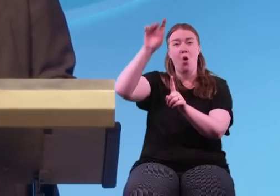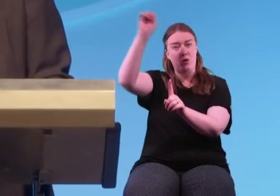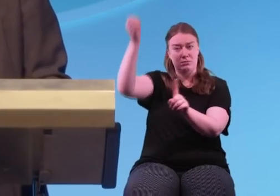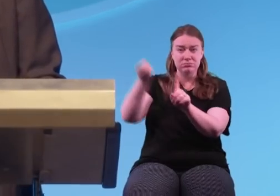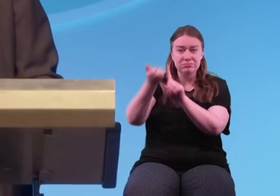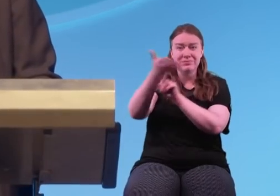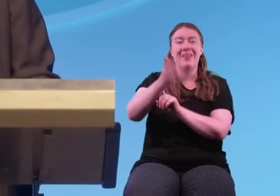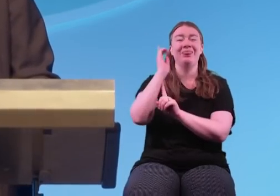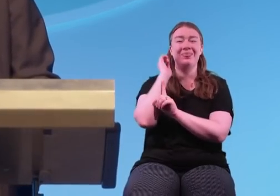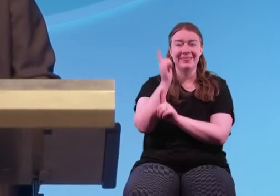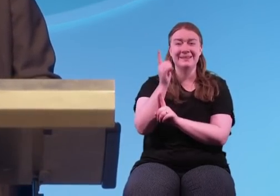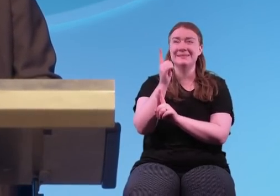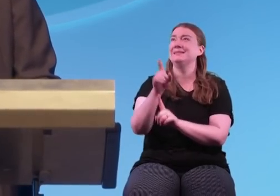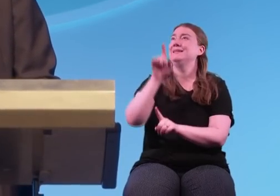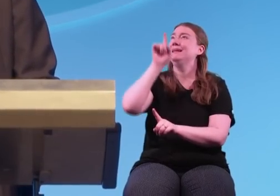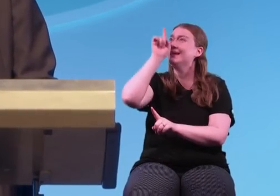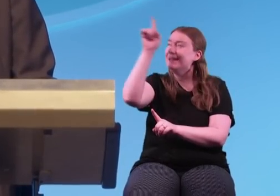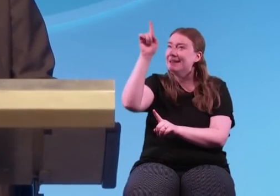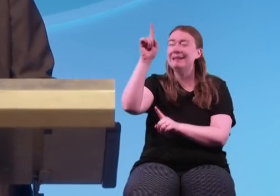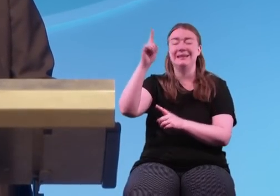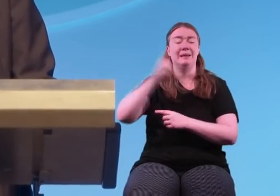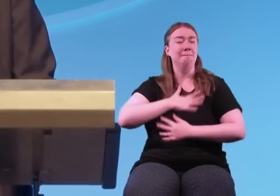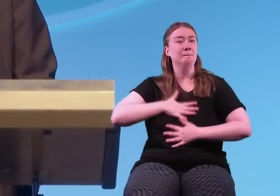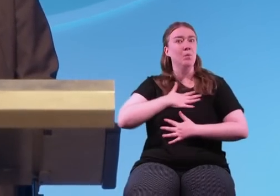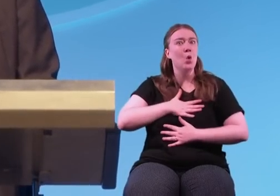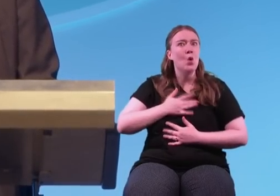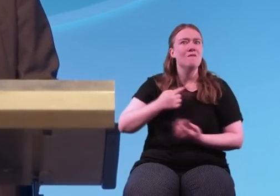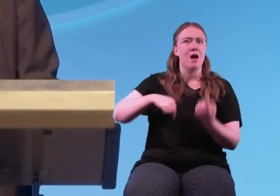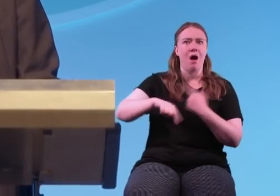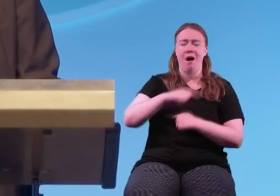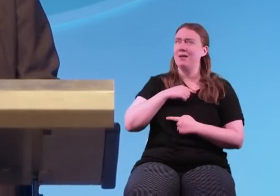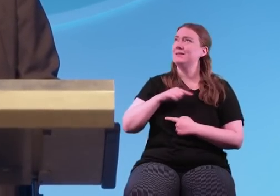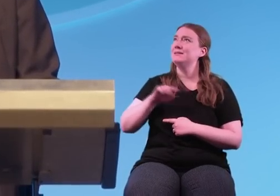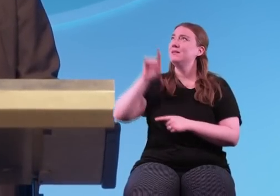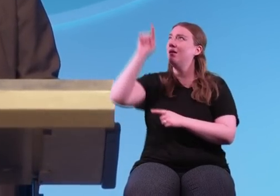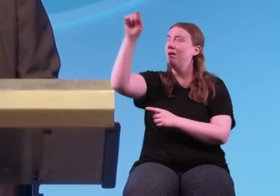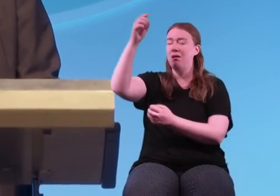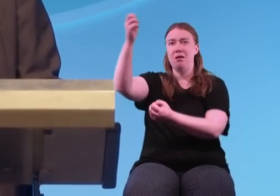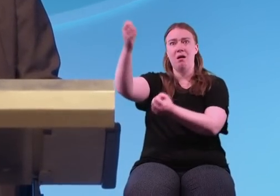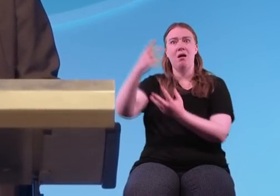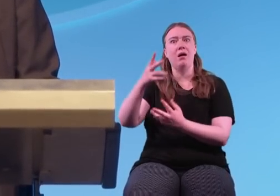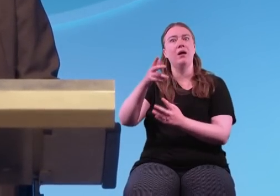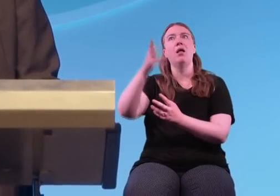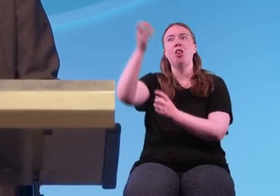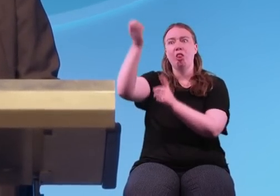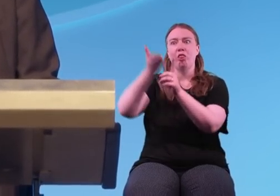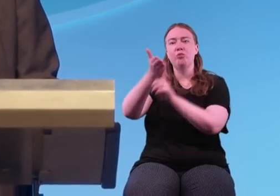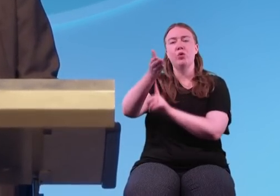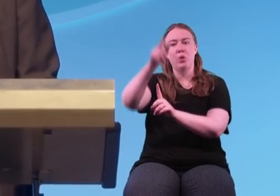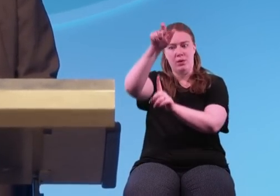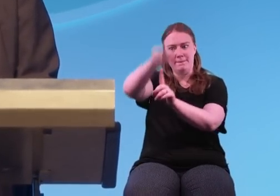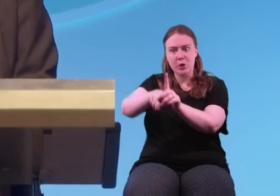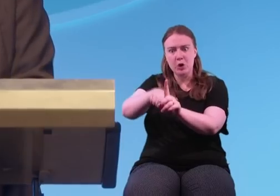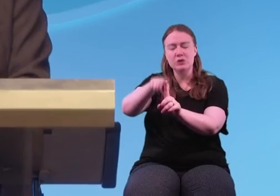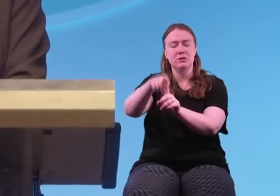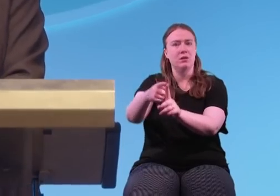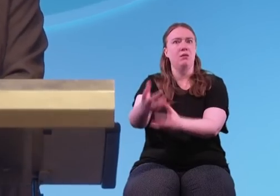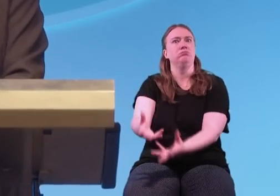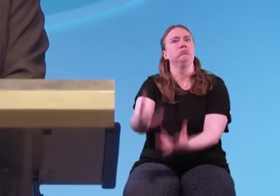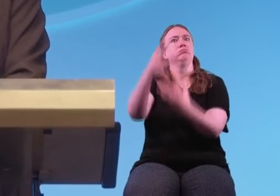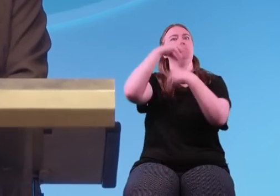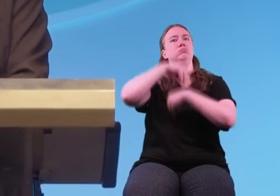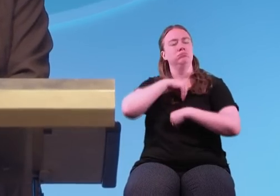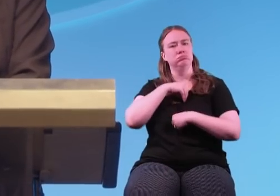he moves us, that the voice of a man enters us and does us so much good that we are